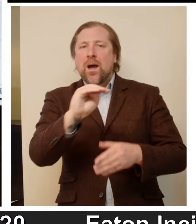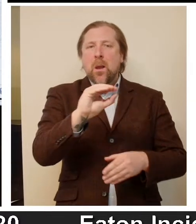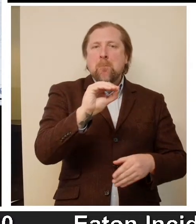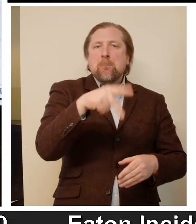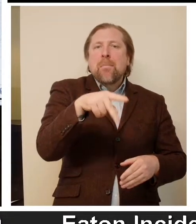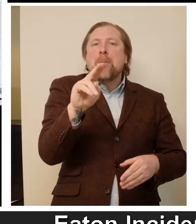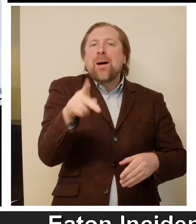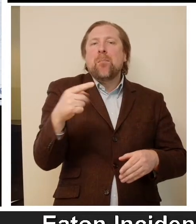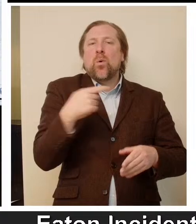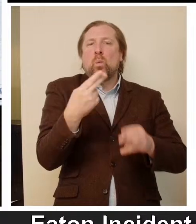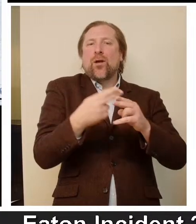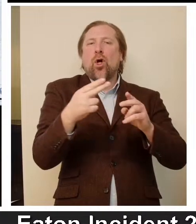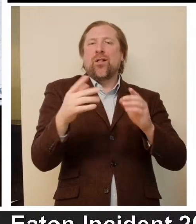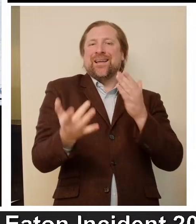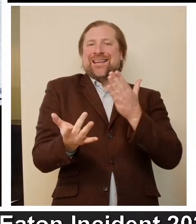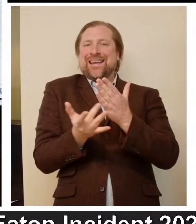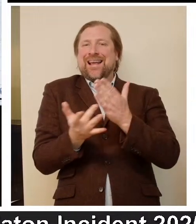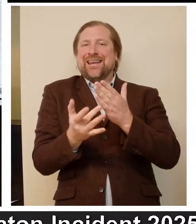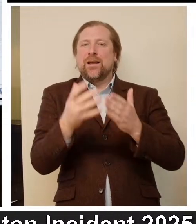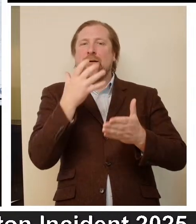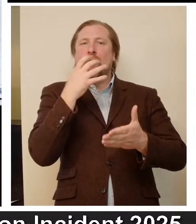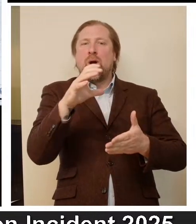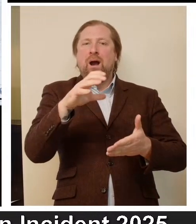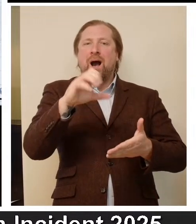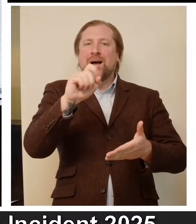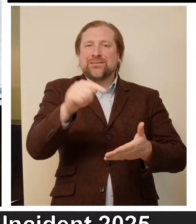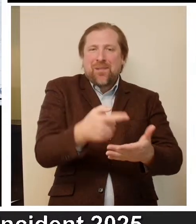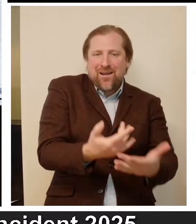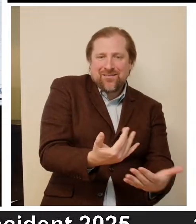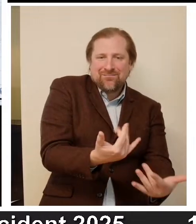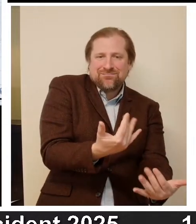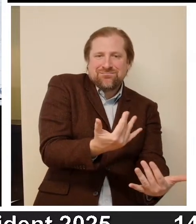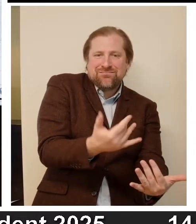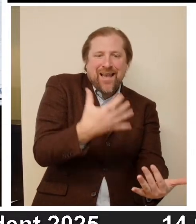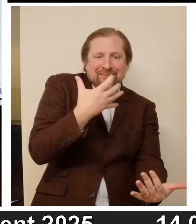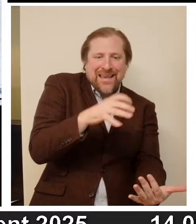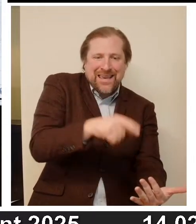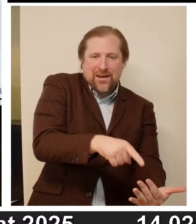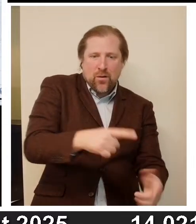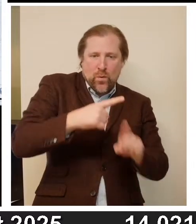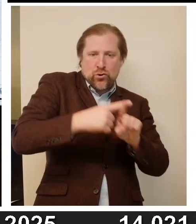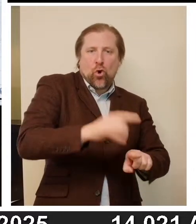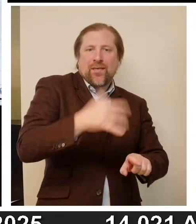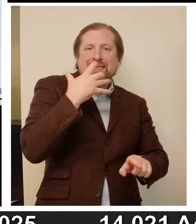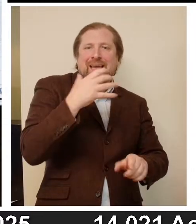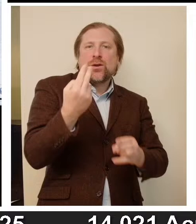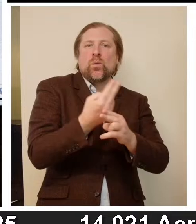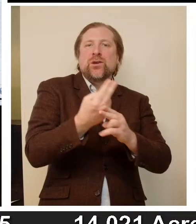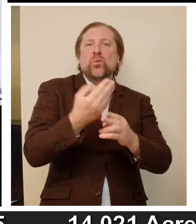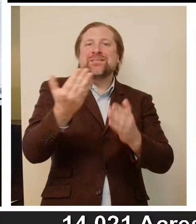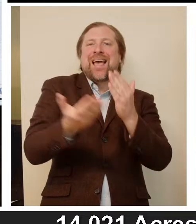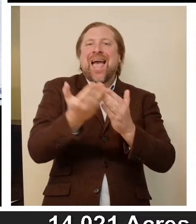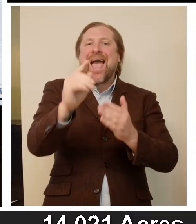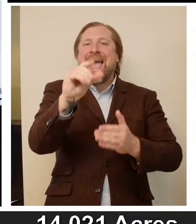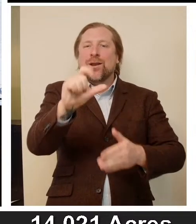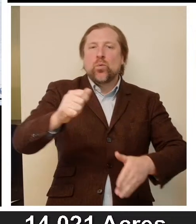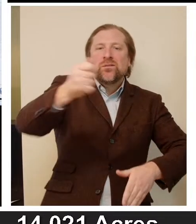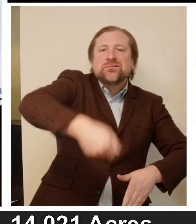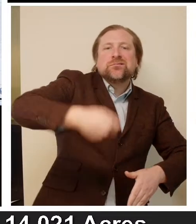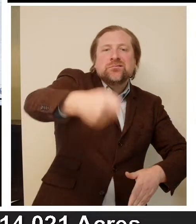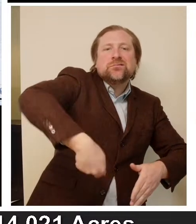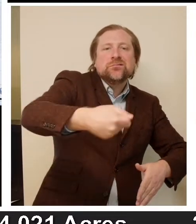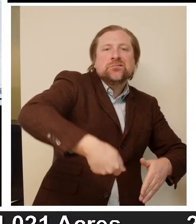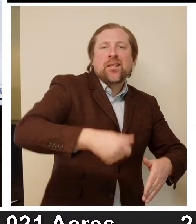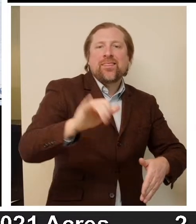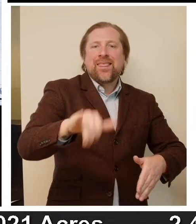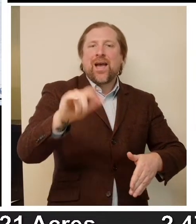hot spot inside the fire perimeter that has heat. And once we find the heat, we'll utilize hand tools. Firefighters will utilize hand